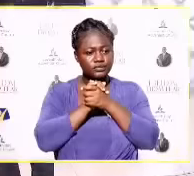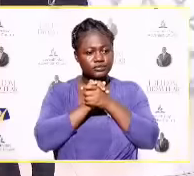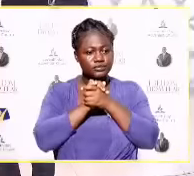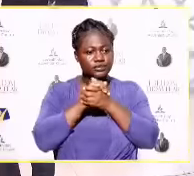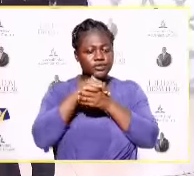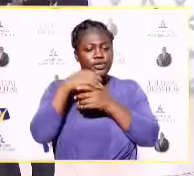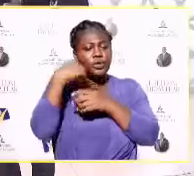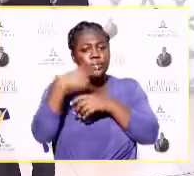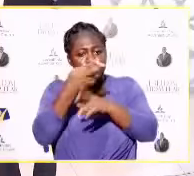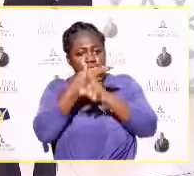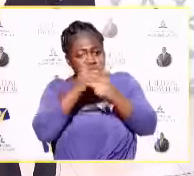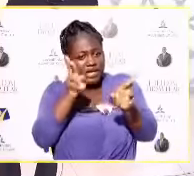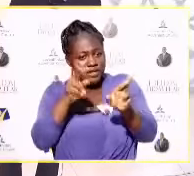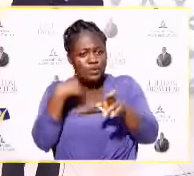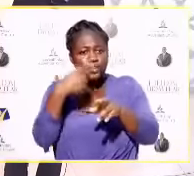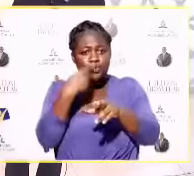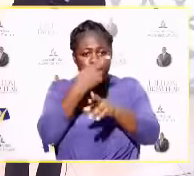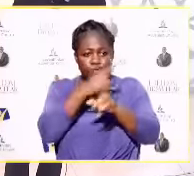Can I see your help? Keep